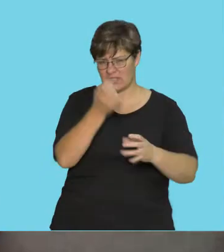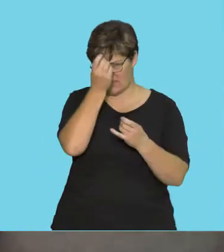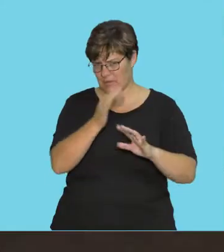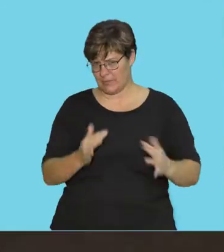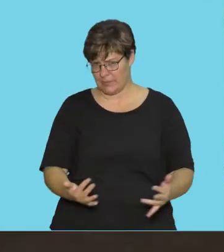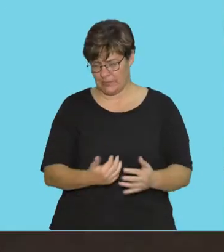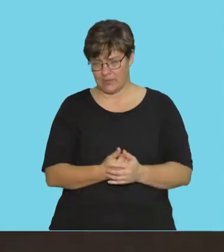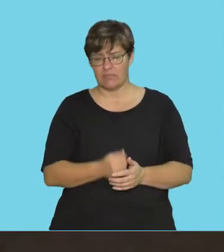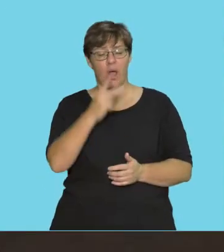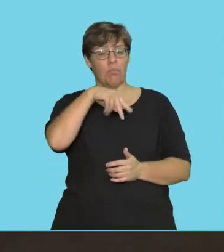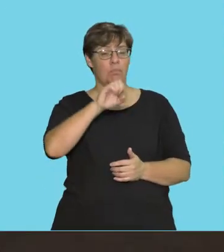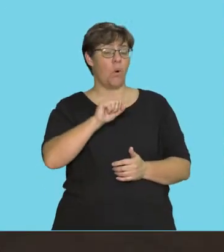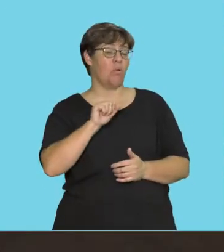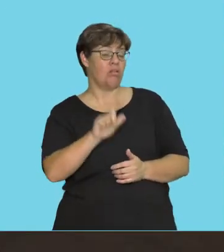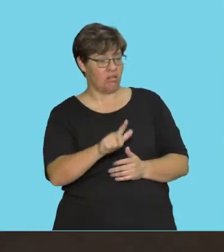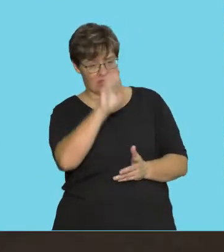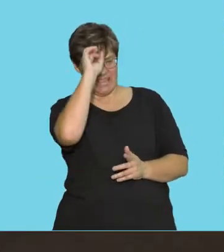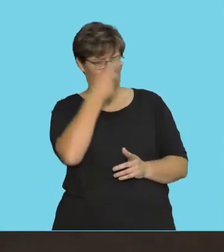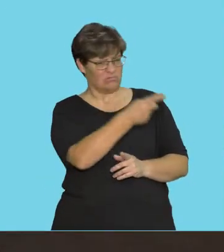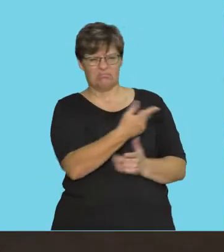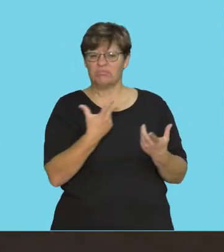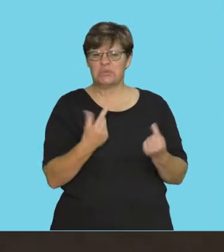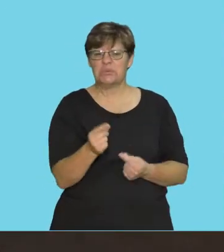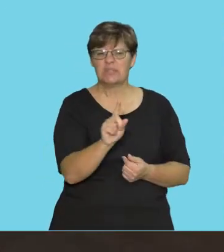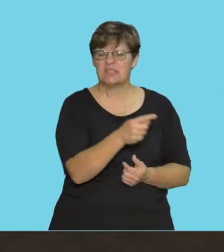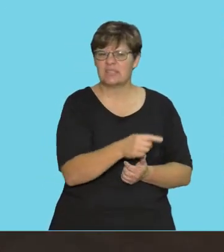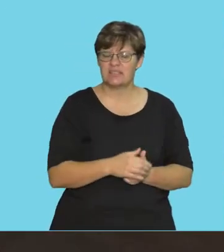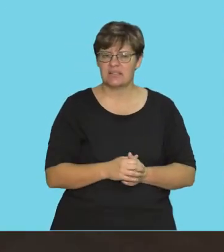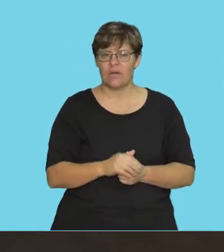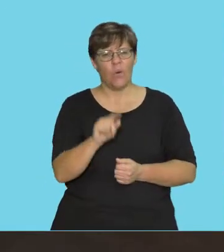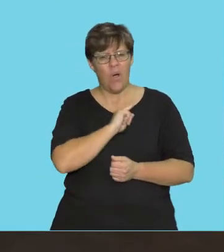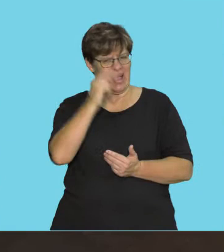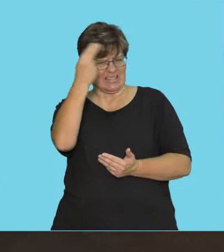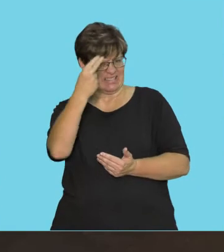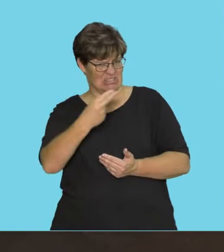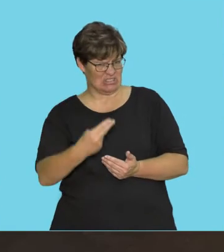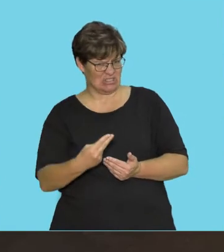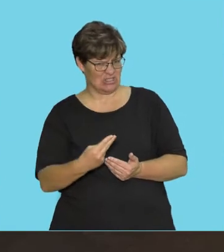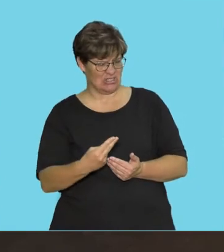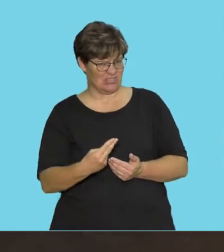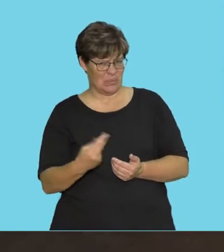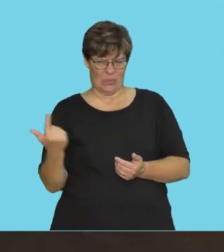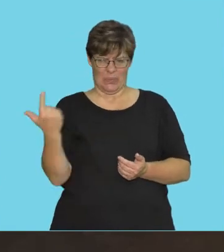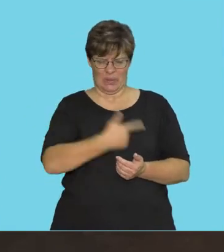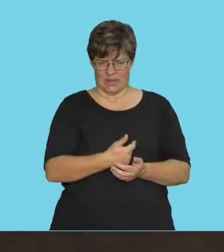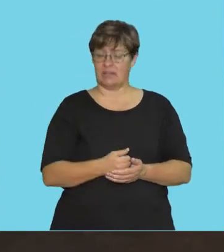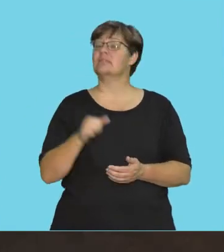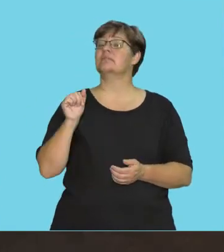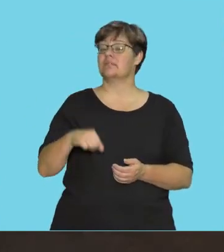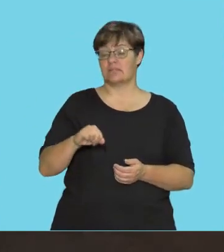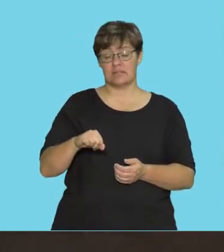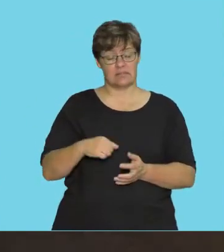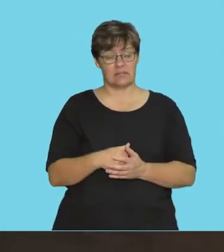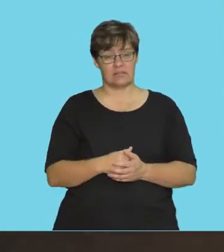processing. So Paul, we've got something very interesting over here. Paul, what are you doing? Because you're sketching some fancy sketch over there.